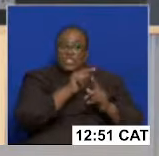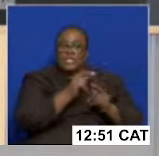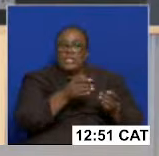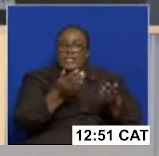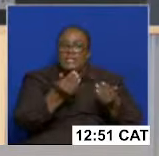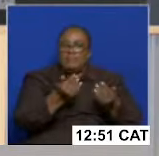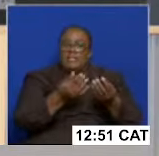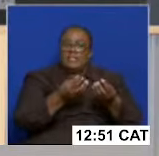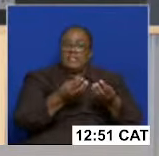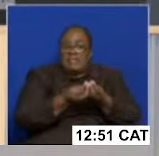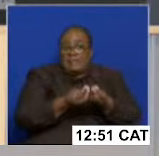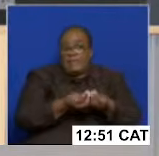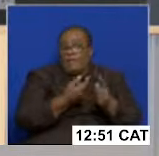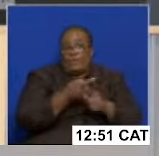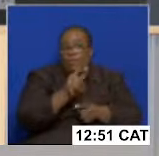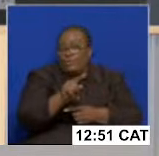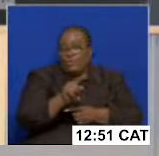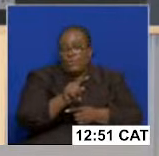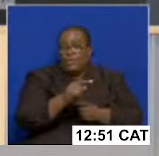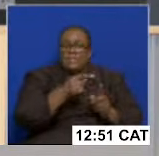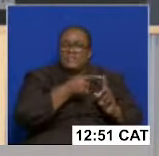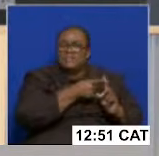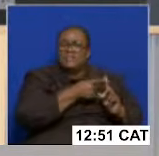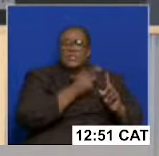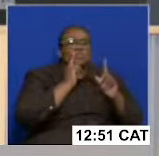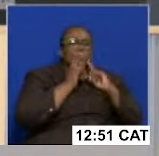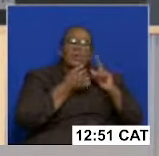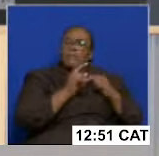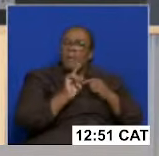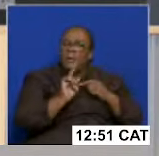So what is she talking about?